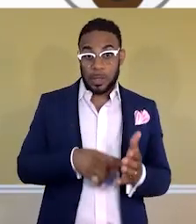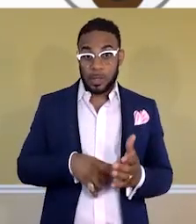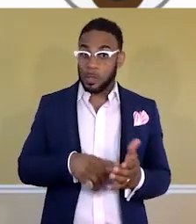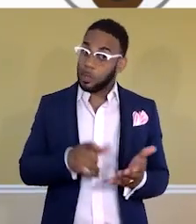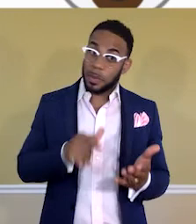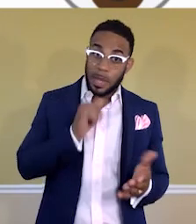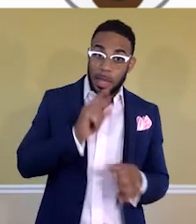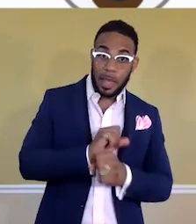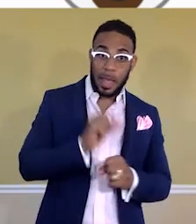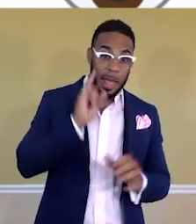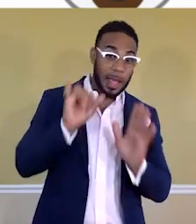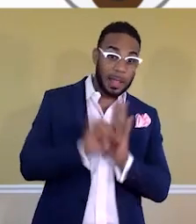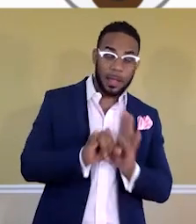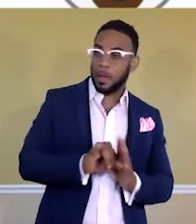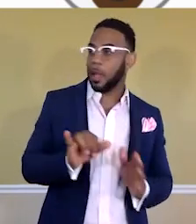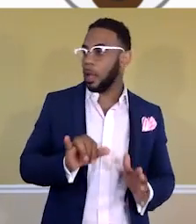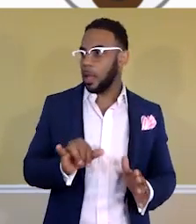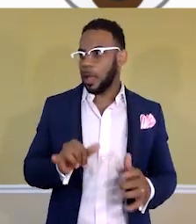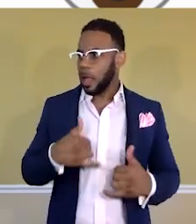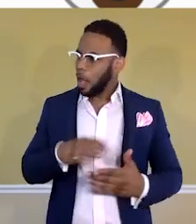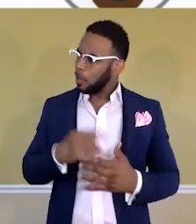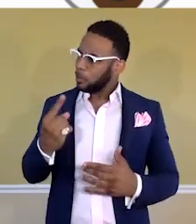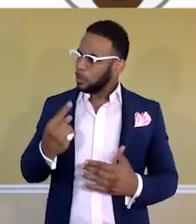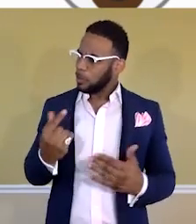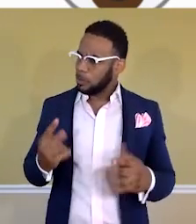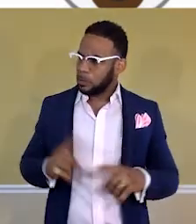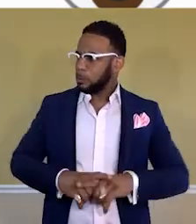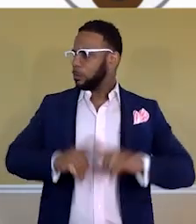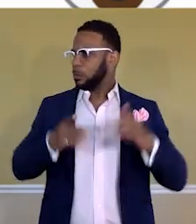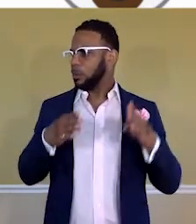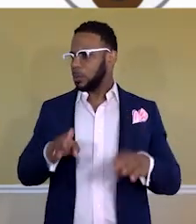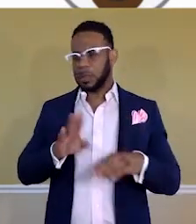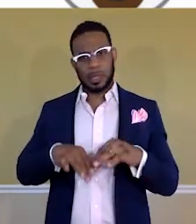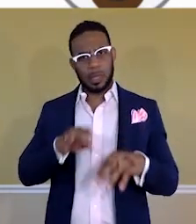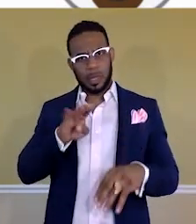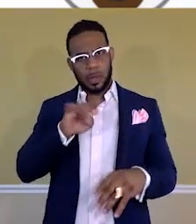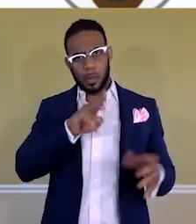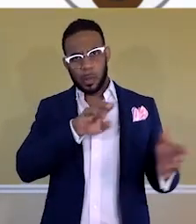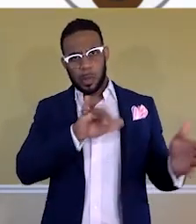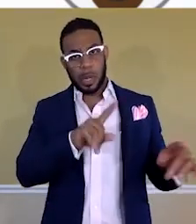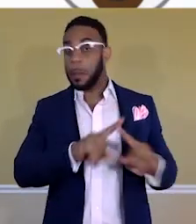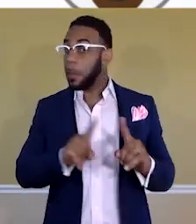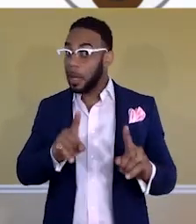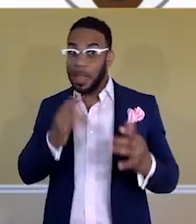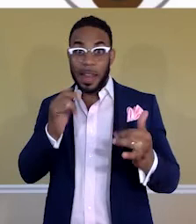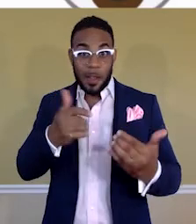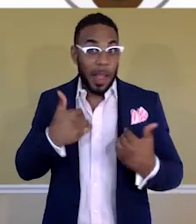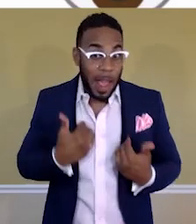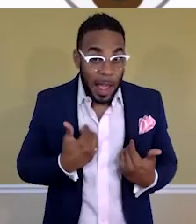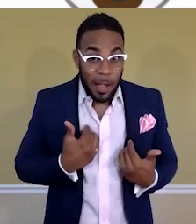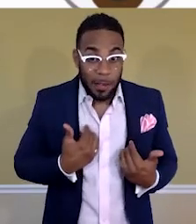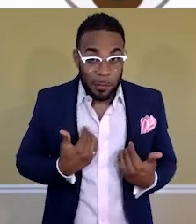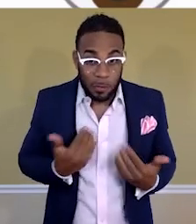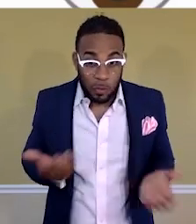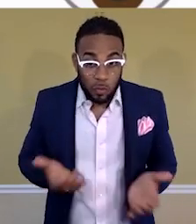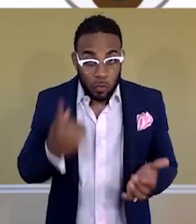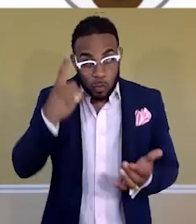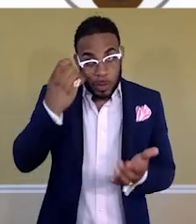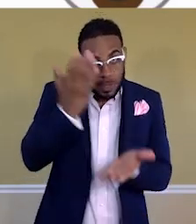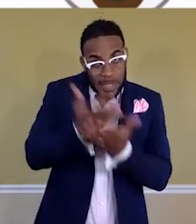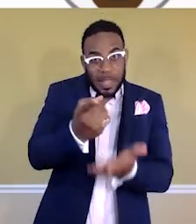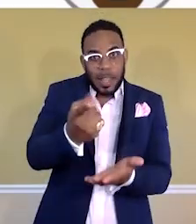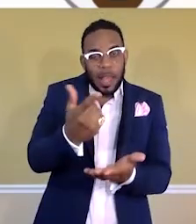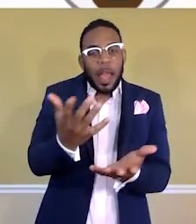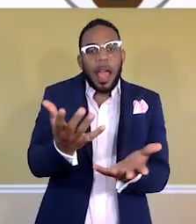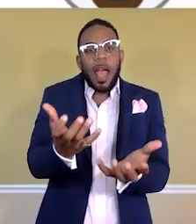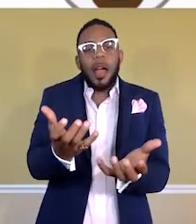you may actually identify, like, I learned something a totally different way than Brittney, but now you have that journey to get there, and